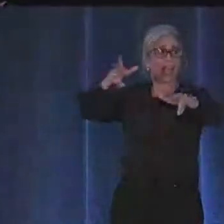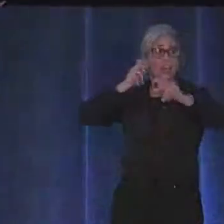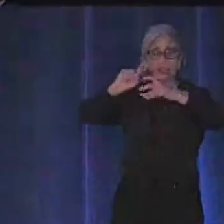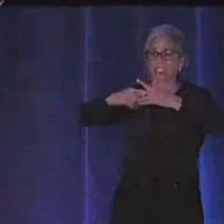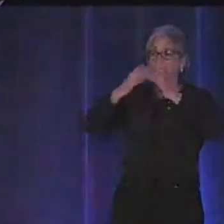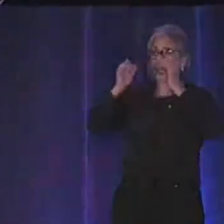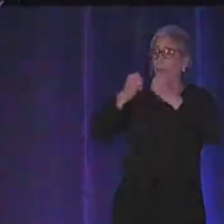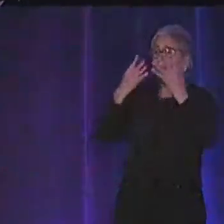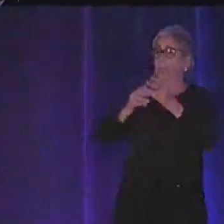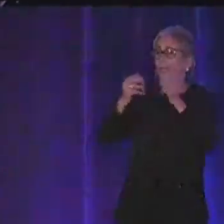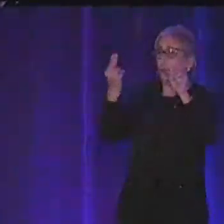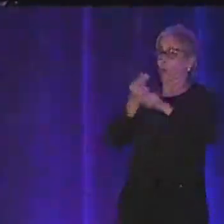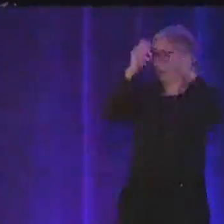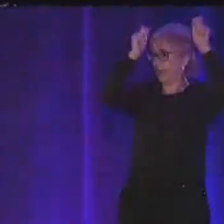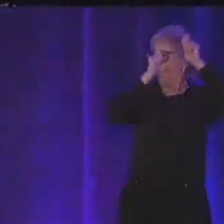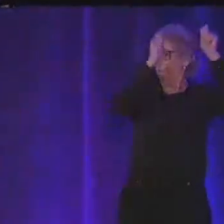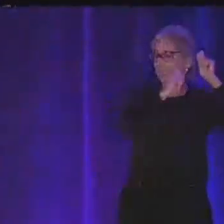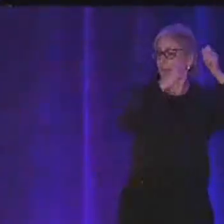hats.